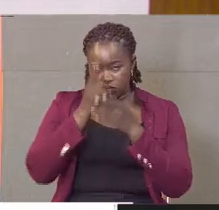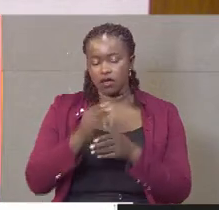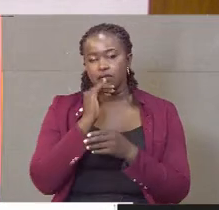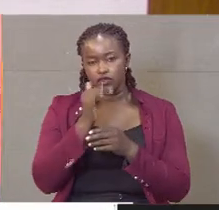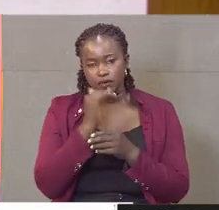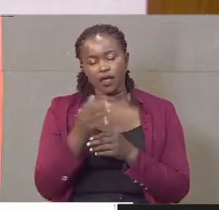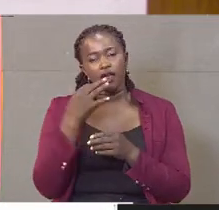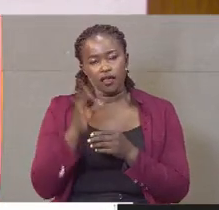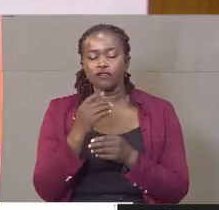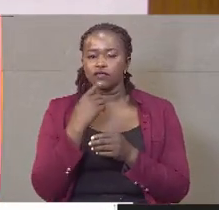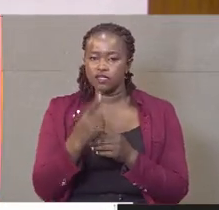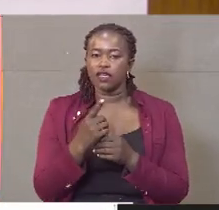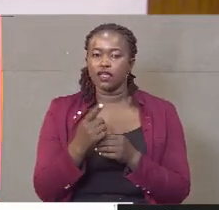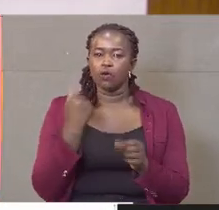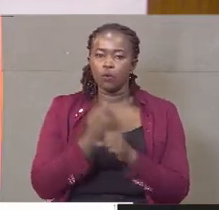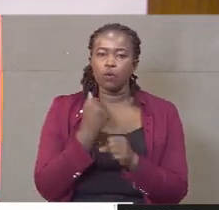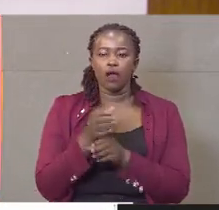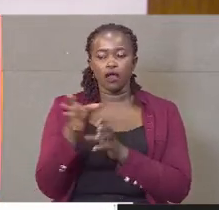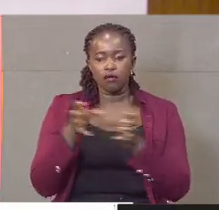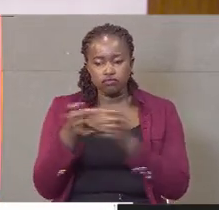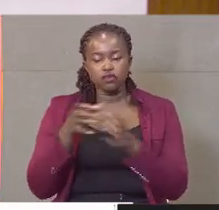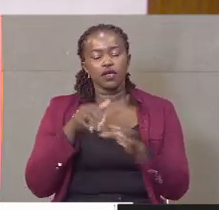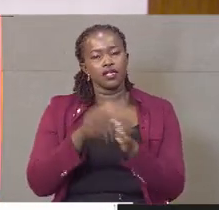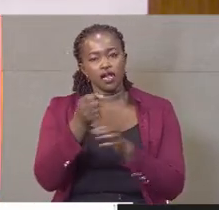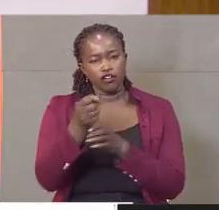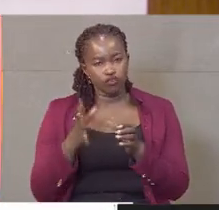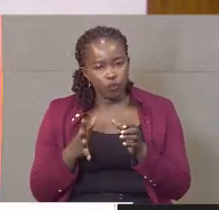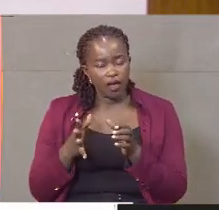a shoddy work in Adjumani and